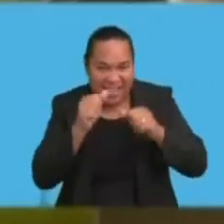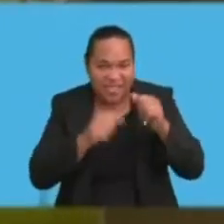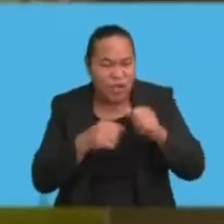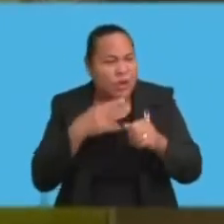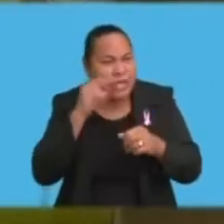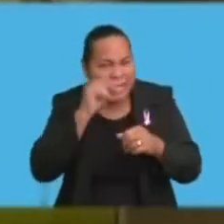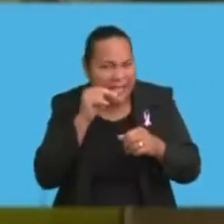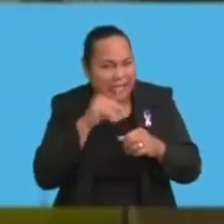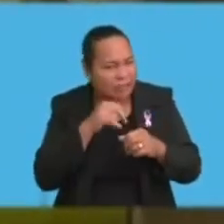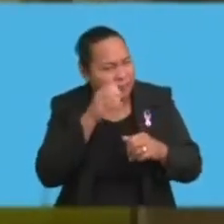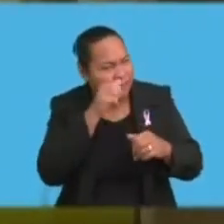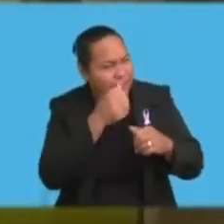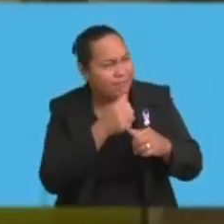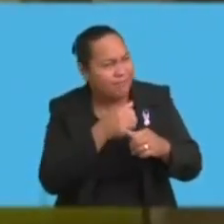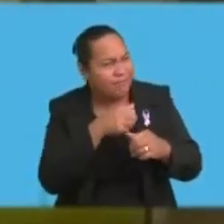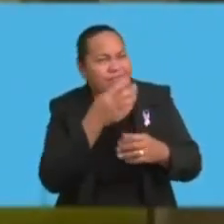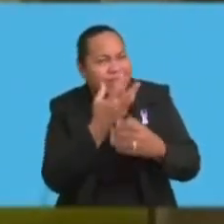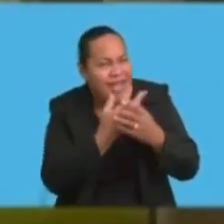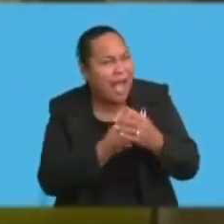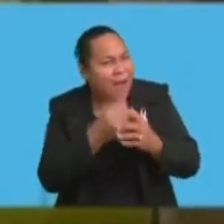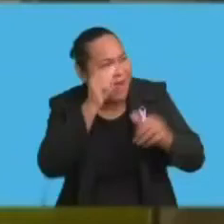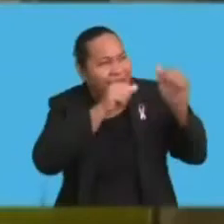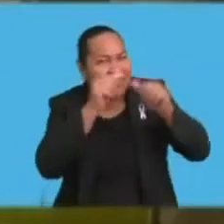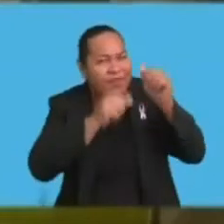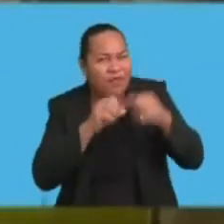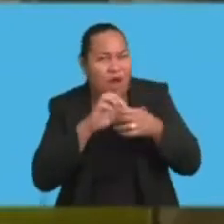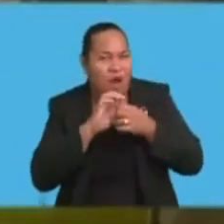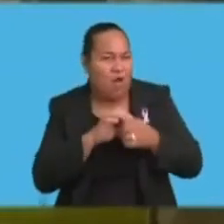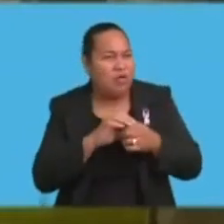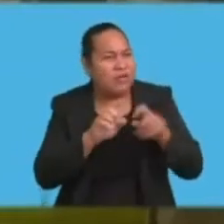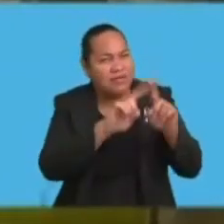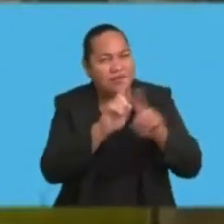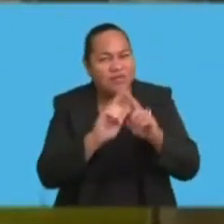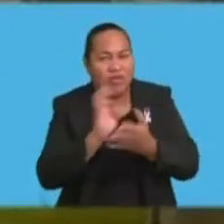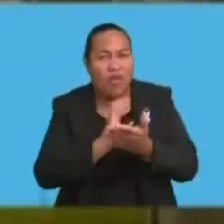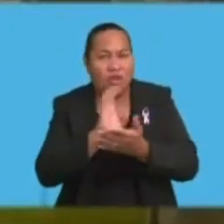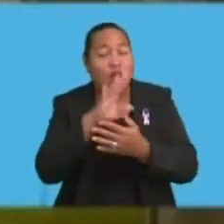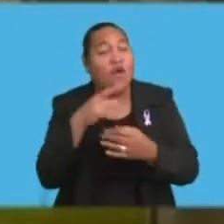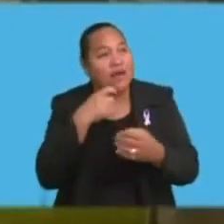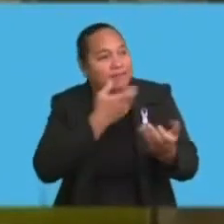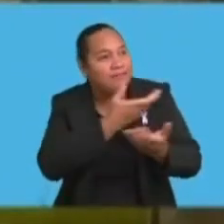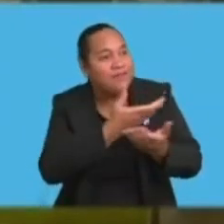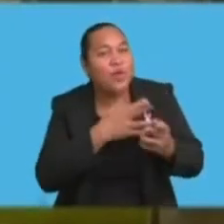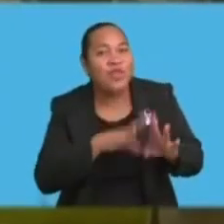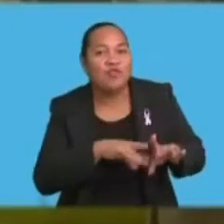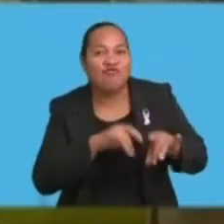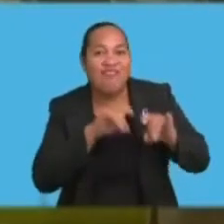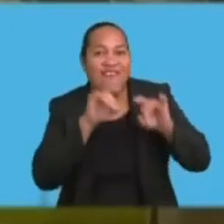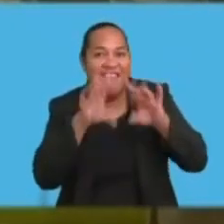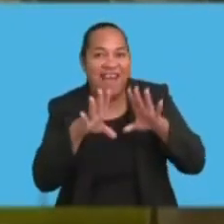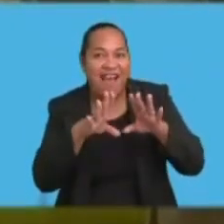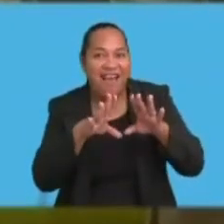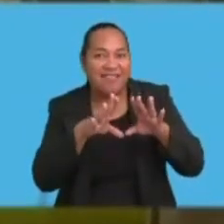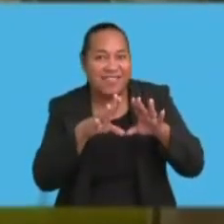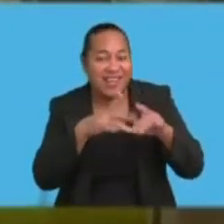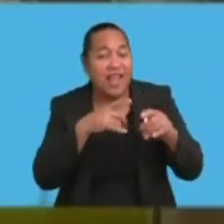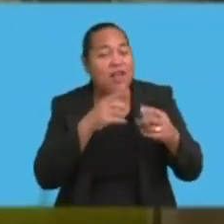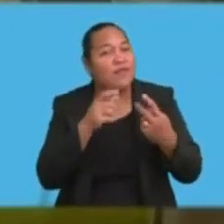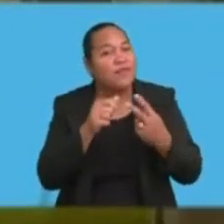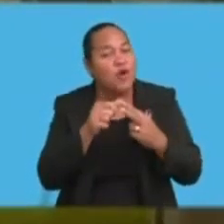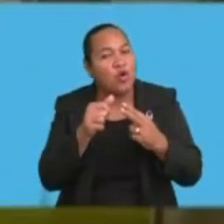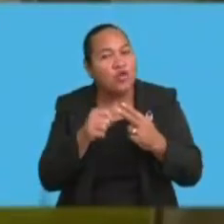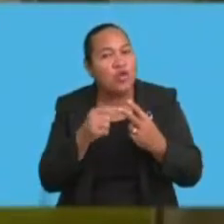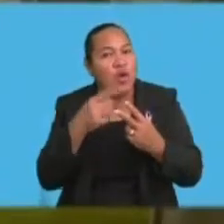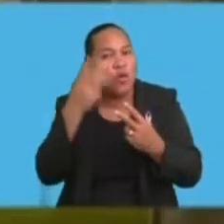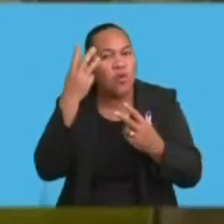up. So we've asked them, in fact, I also raised it with the Minister from Australia who was here, and also with the lady who heads